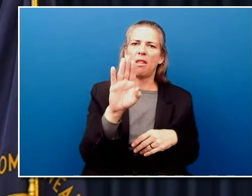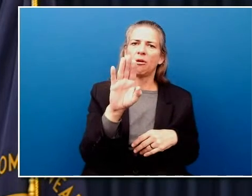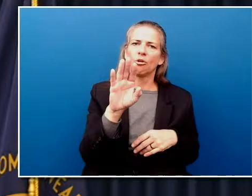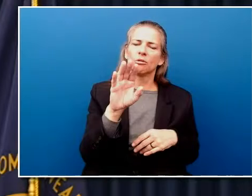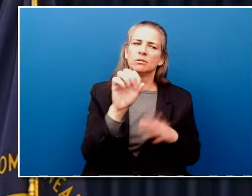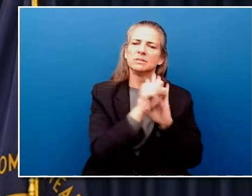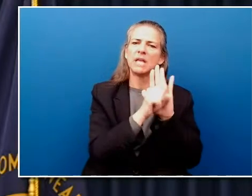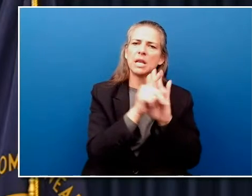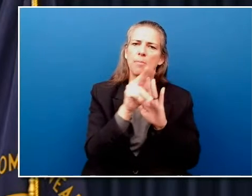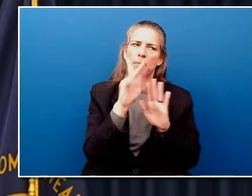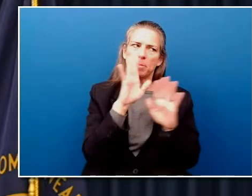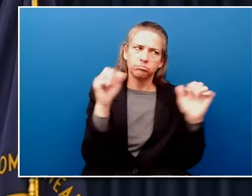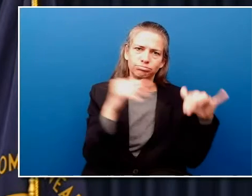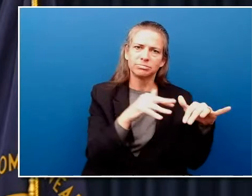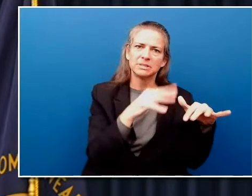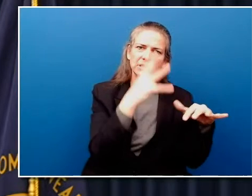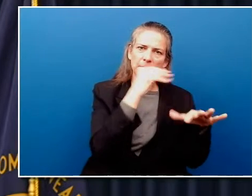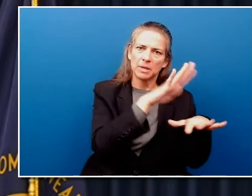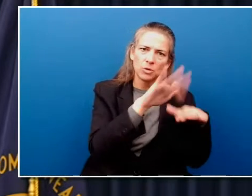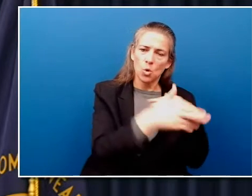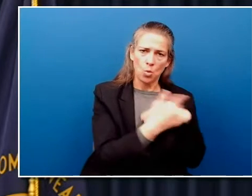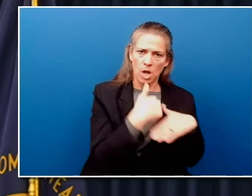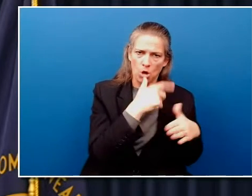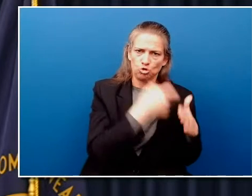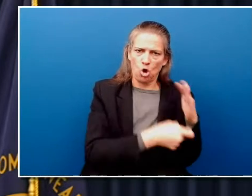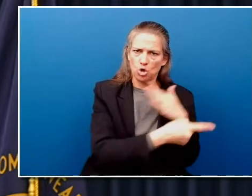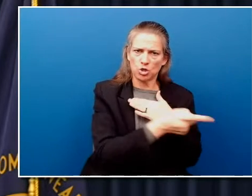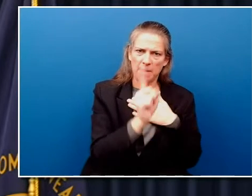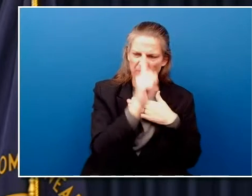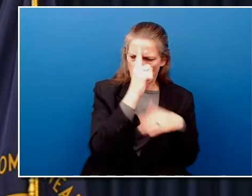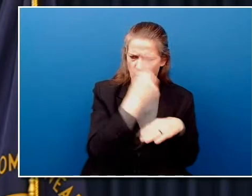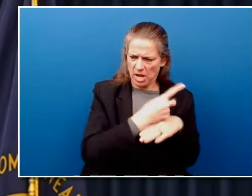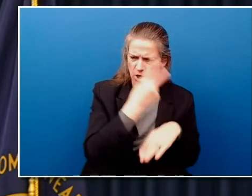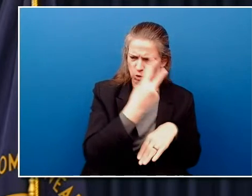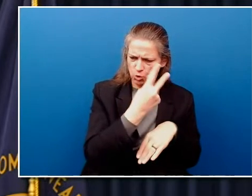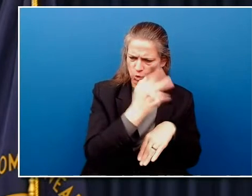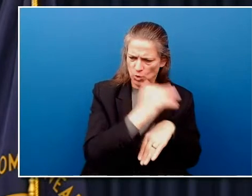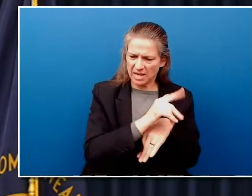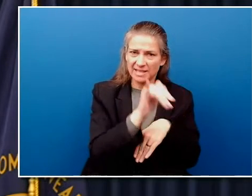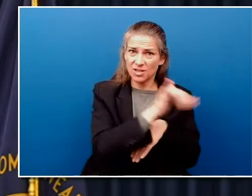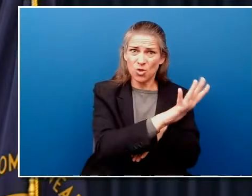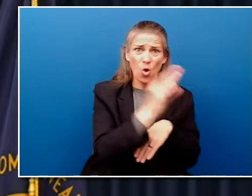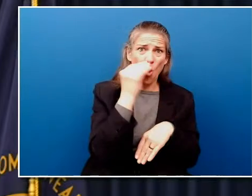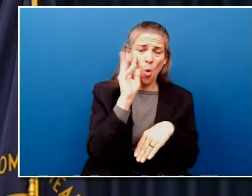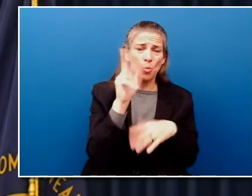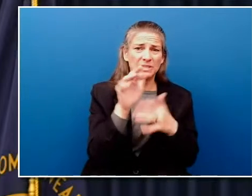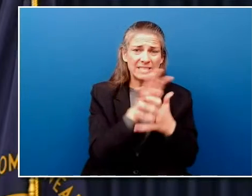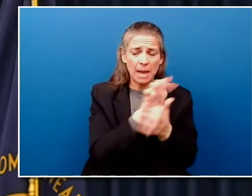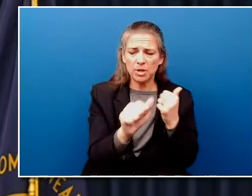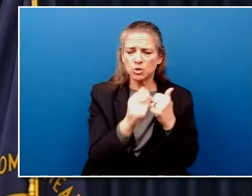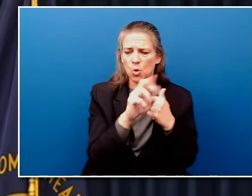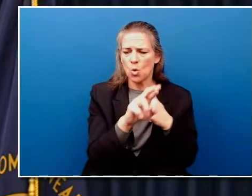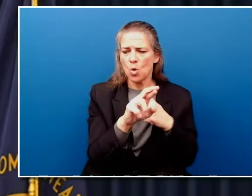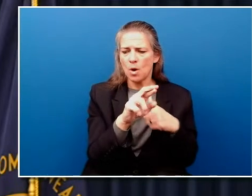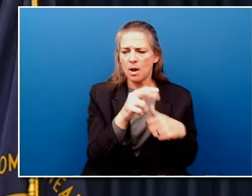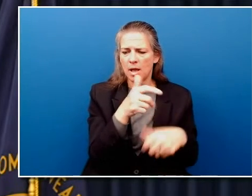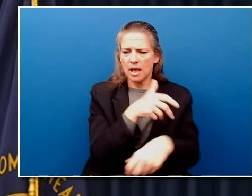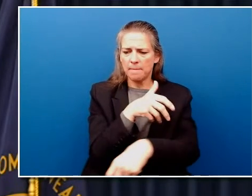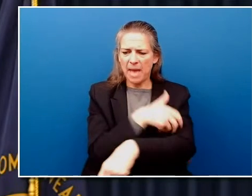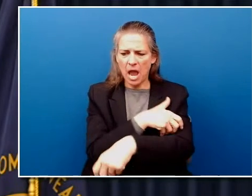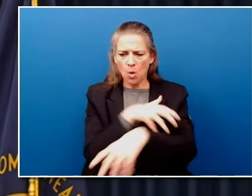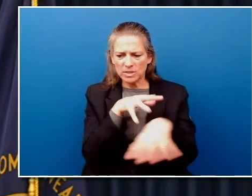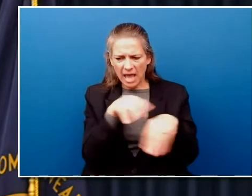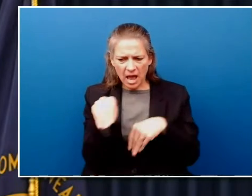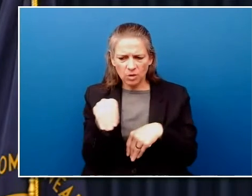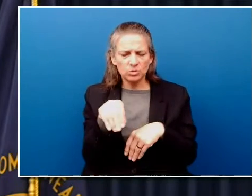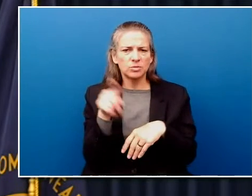people in, and not charge them for that one night or 2 nights that they stayed because their home was either damaged, the power was out, they didn't have